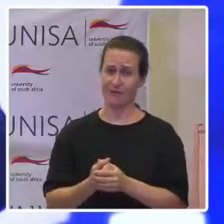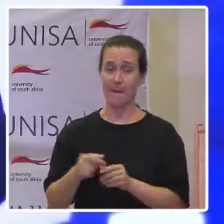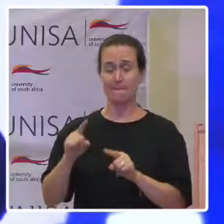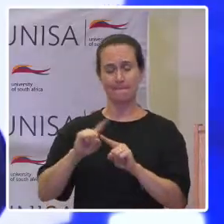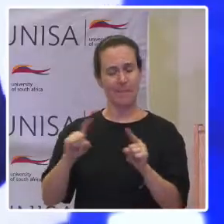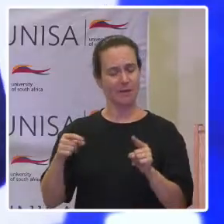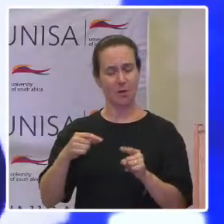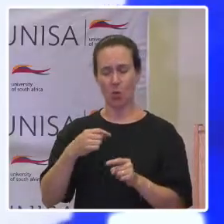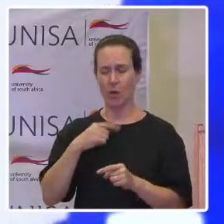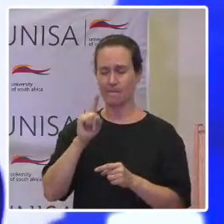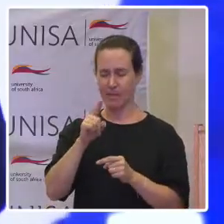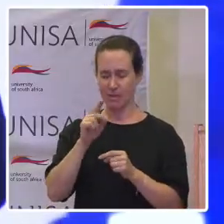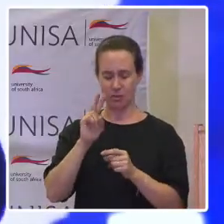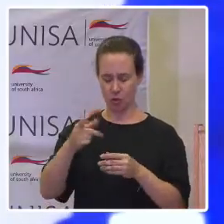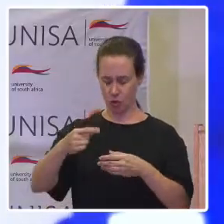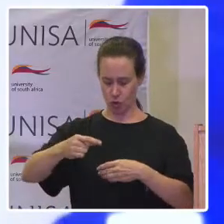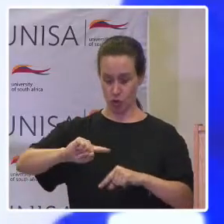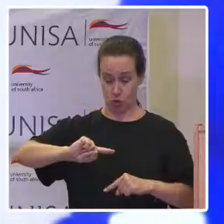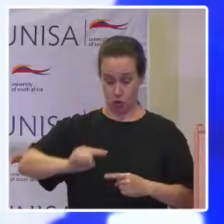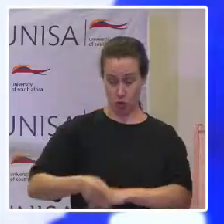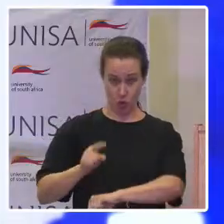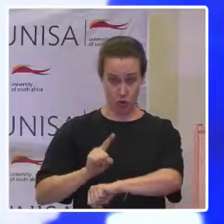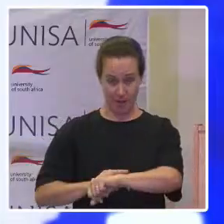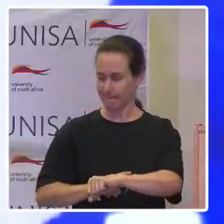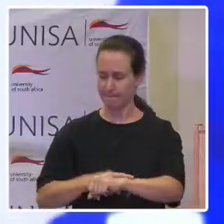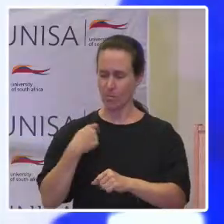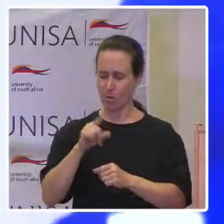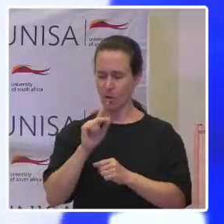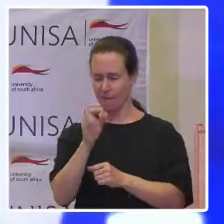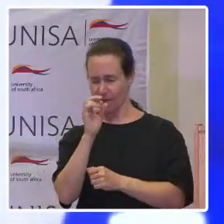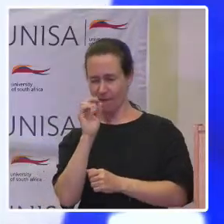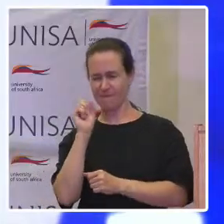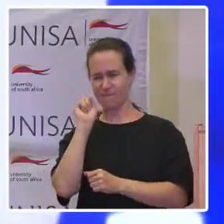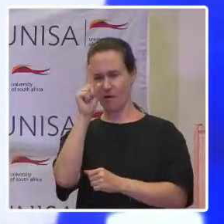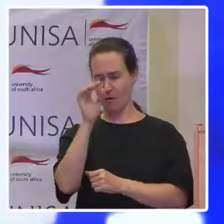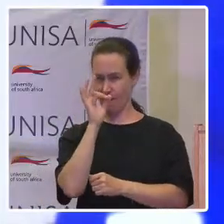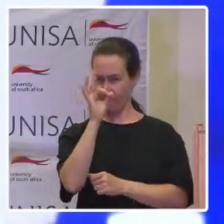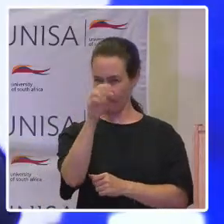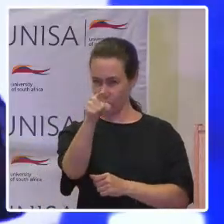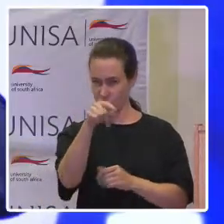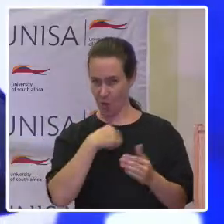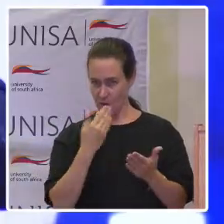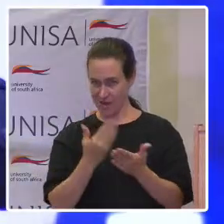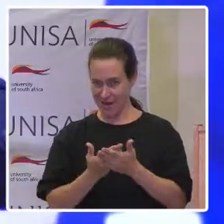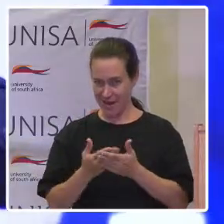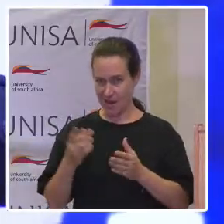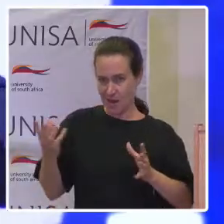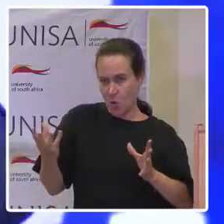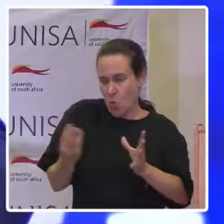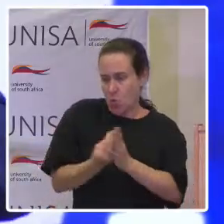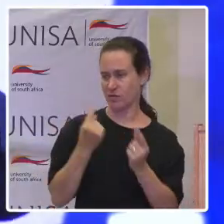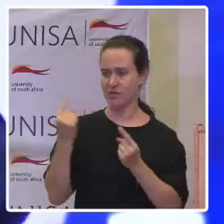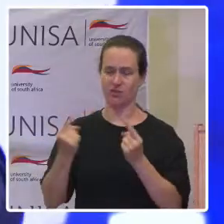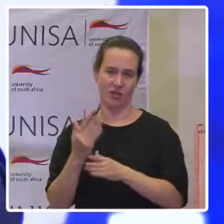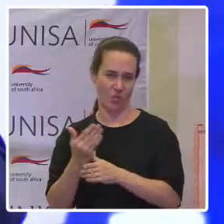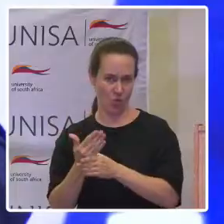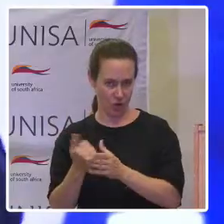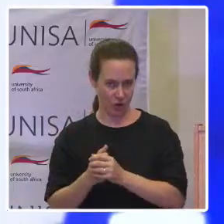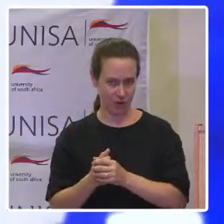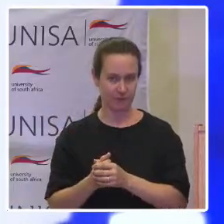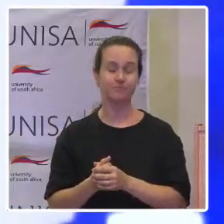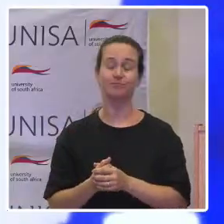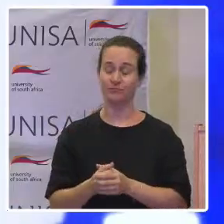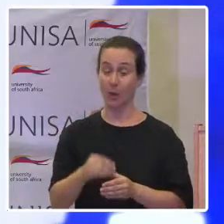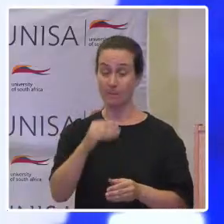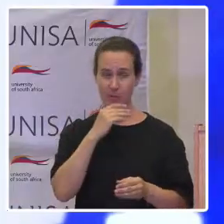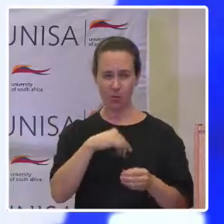see the long-term benefit of integration and collaboration. So this is where, for me, the debate has